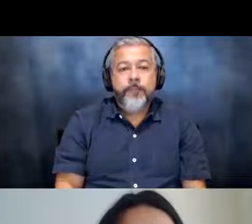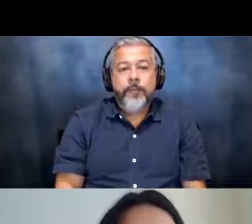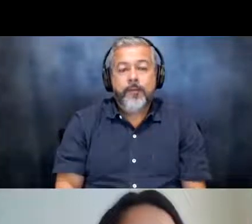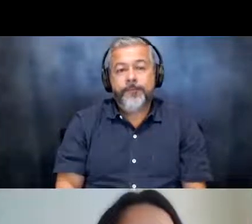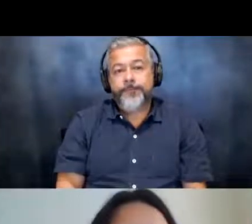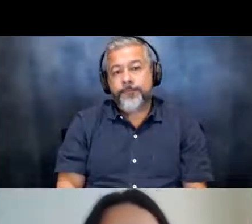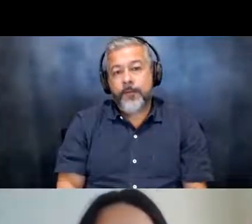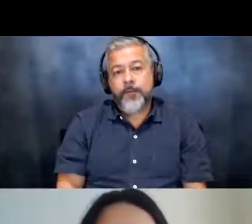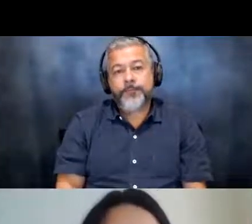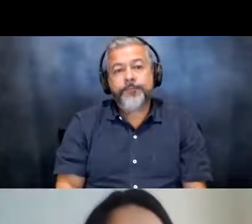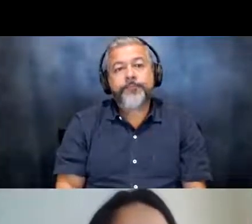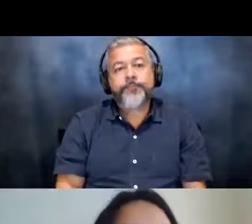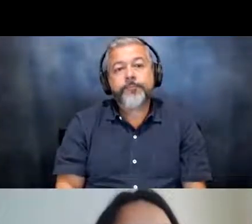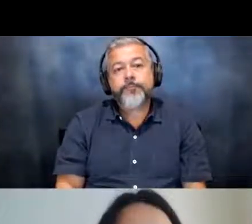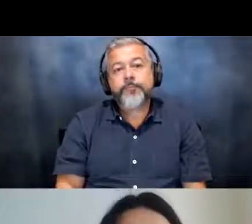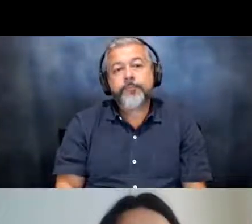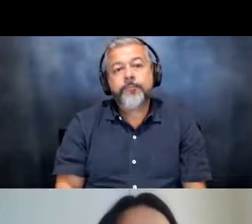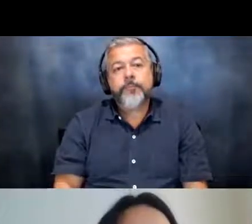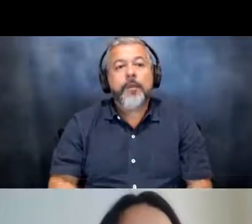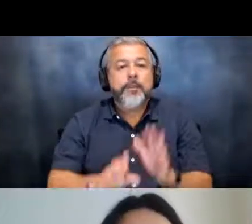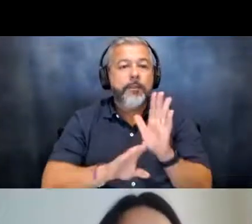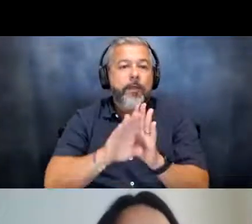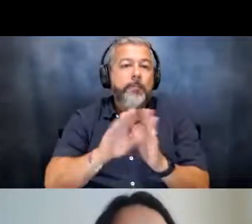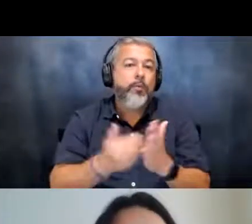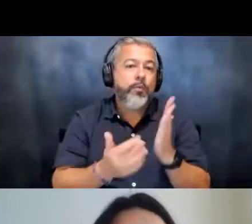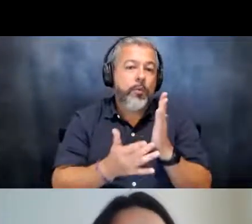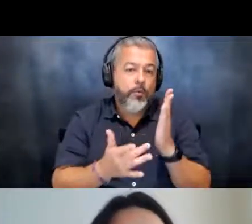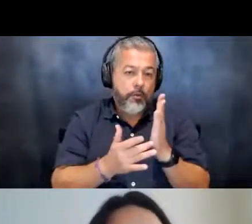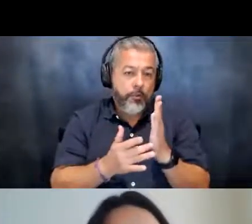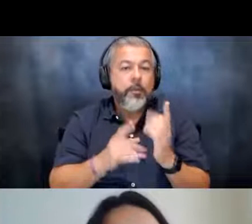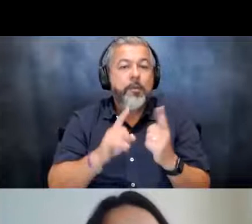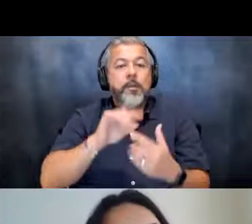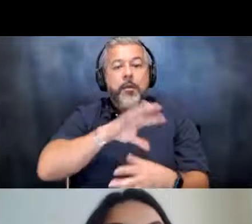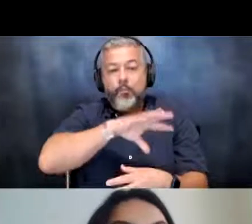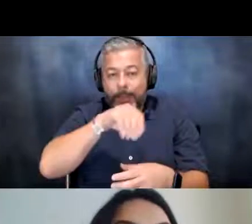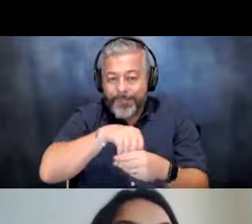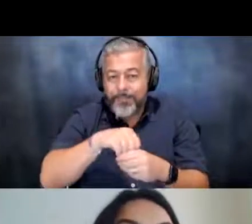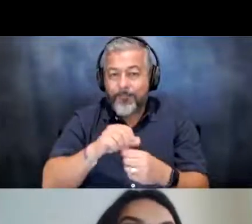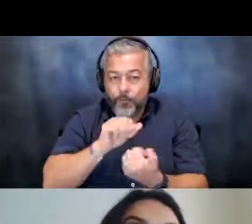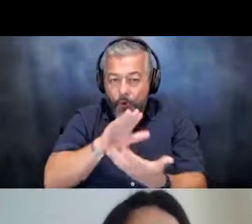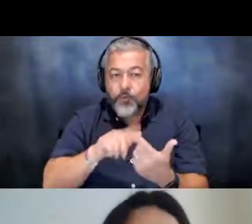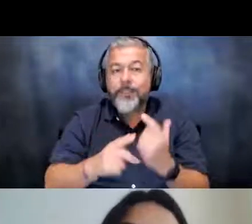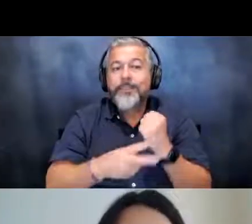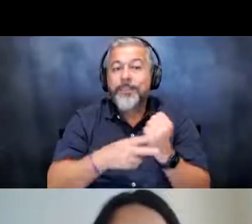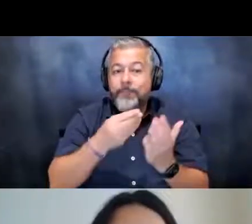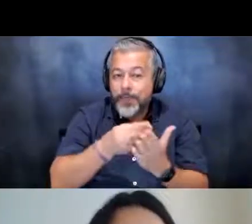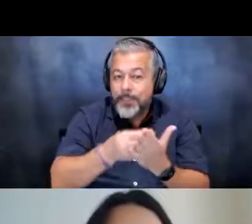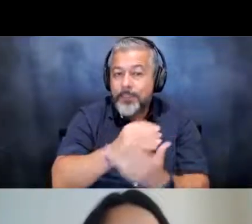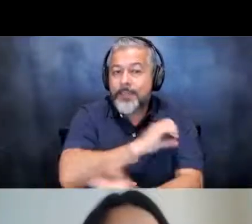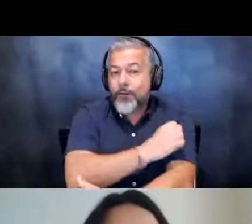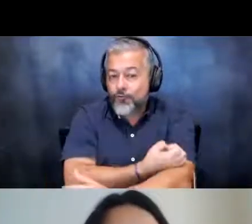All right, so developing new technology where needed, comprehensive approaches, saving money and energy.